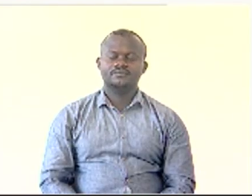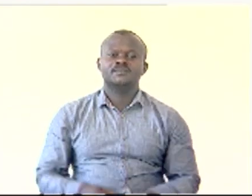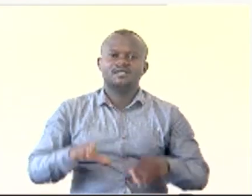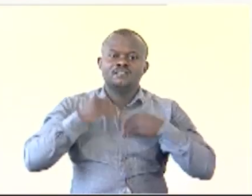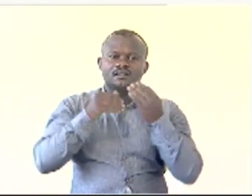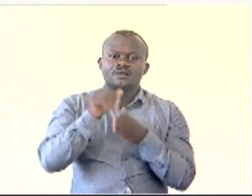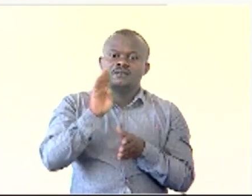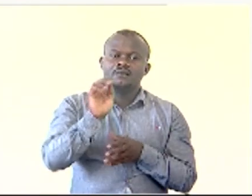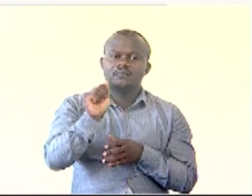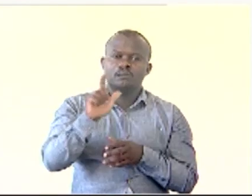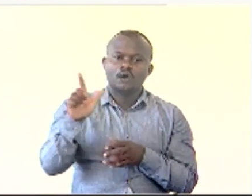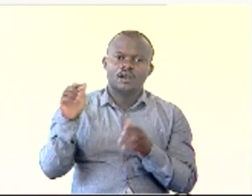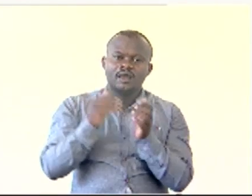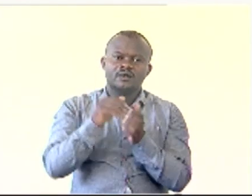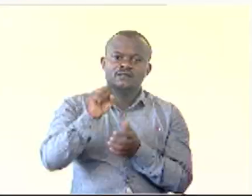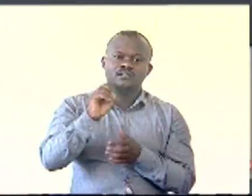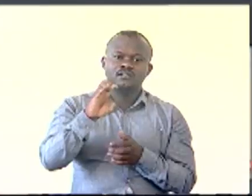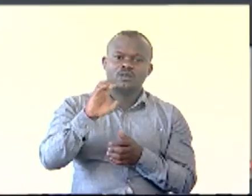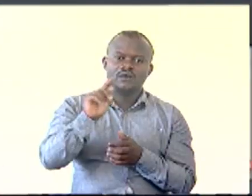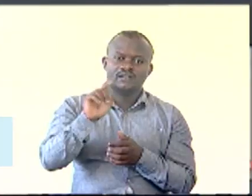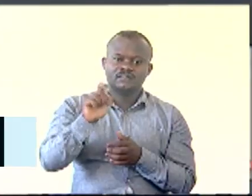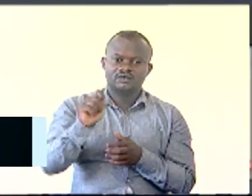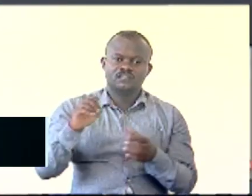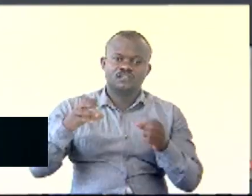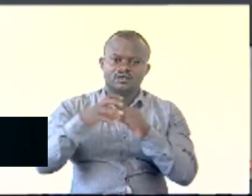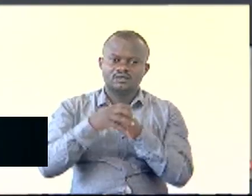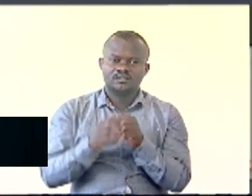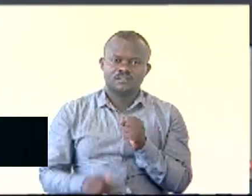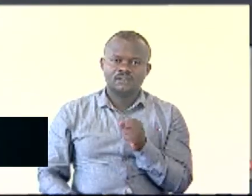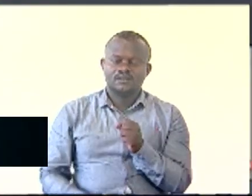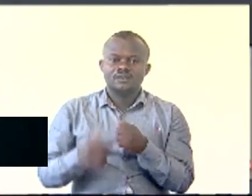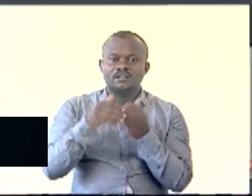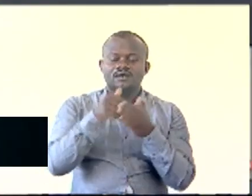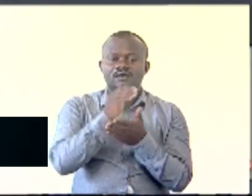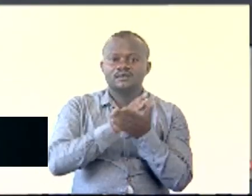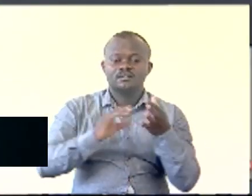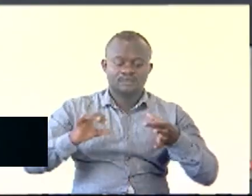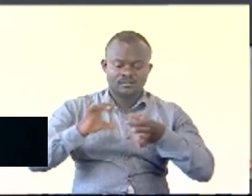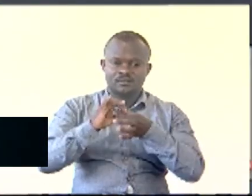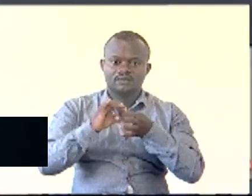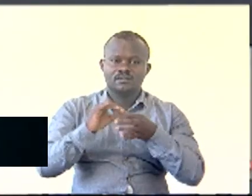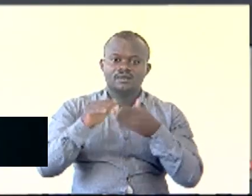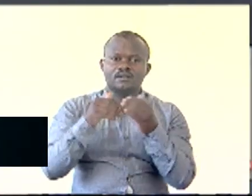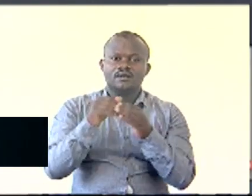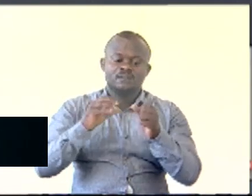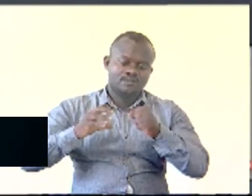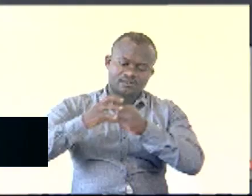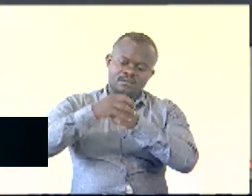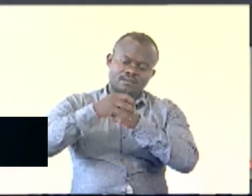about ball and socket joint. Ball and socket joint. These are types of joints that allow a